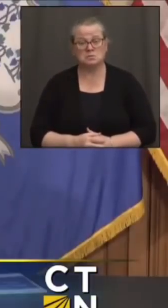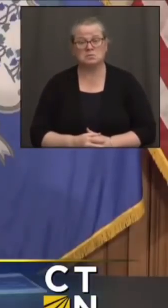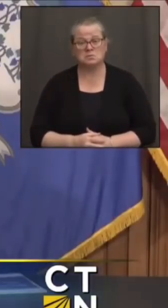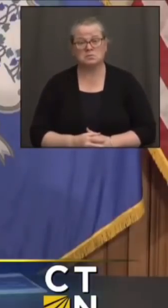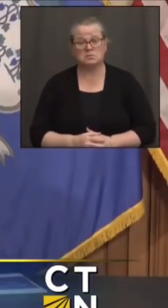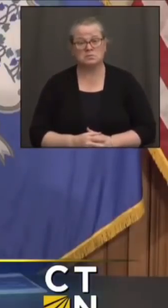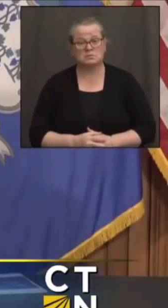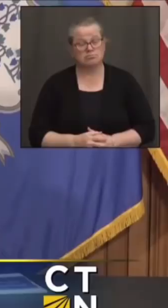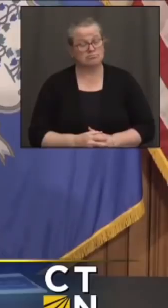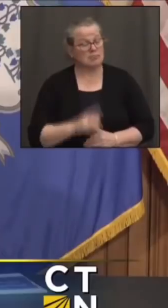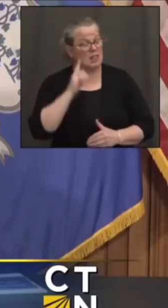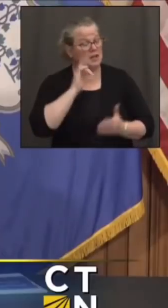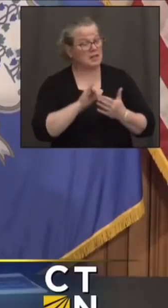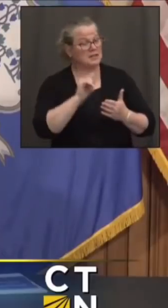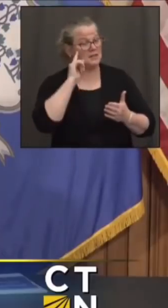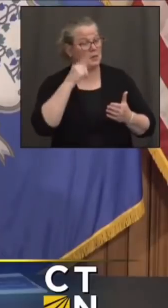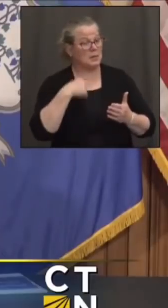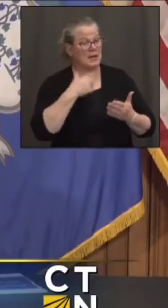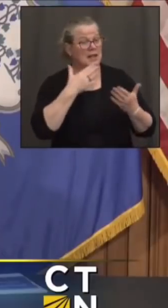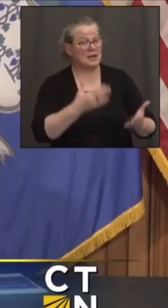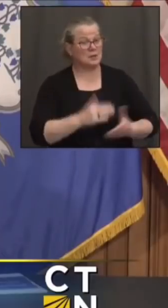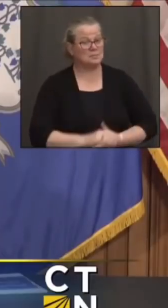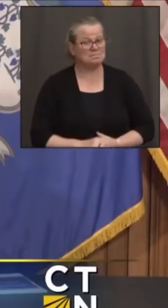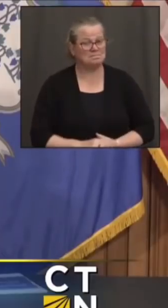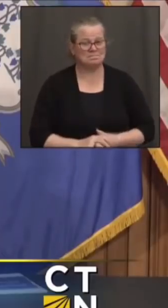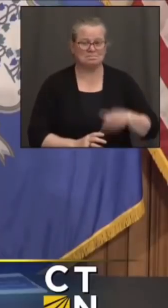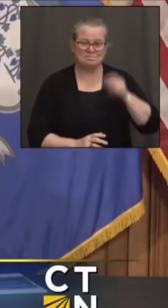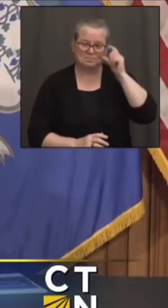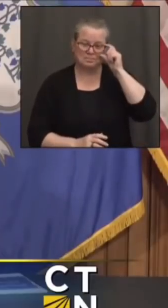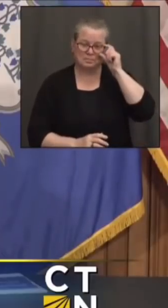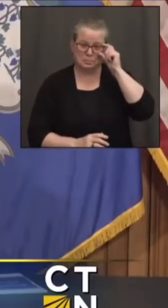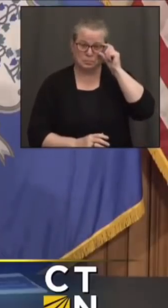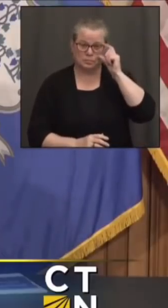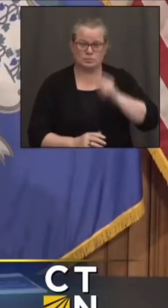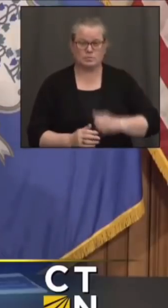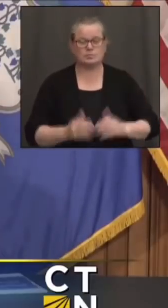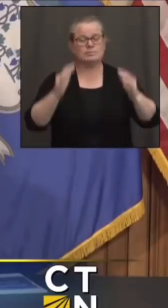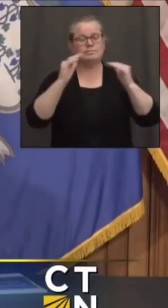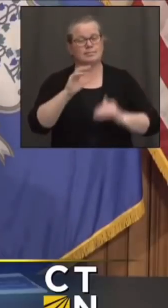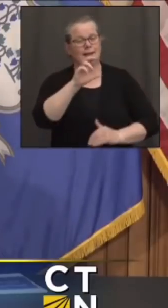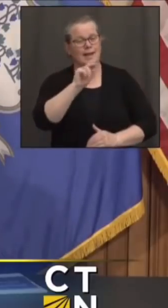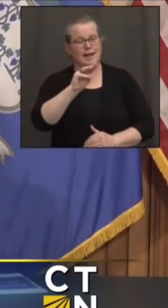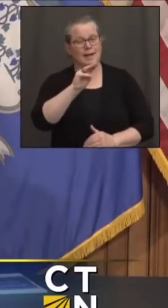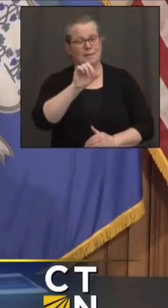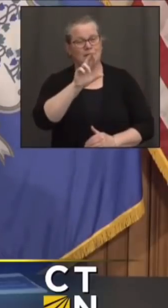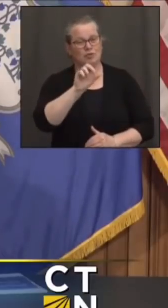I think that's it for me. Thanks. Thanks, Ken. The Connecticut Mirror.